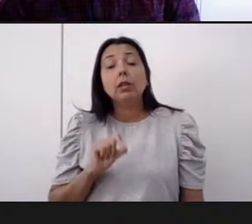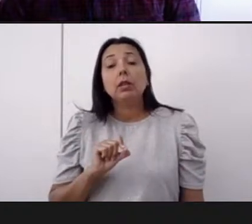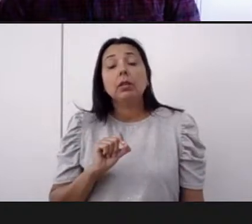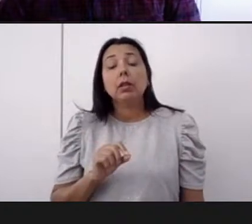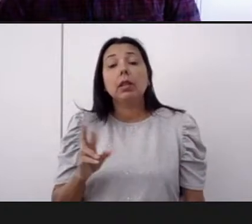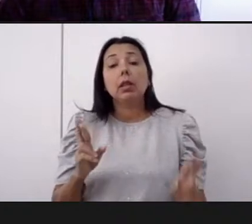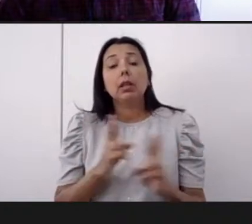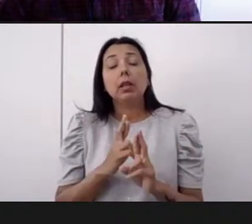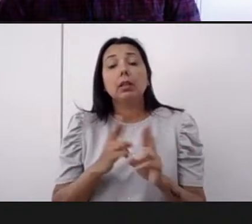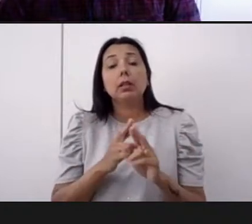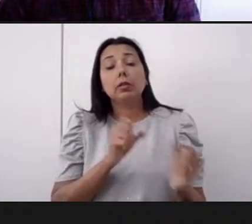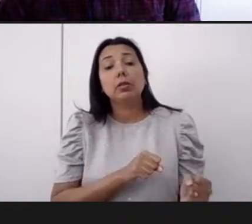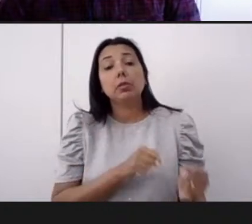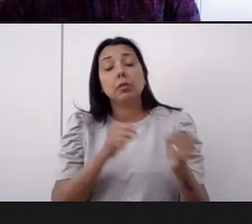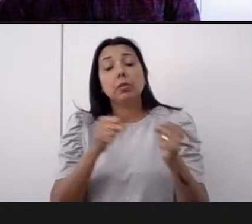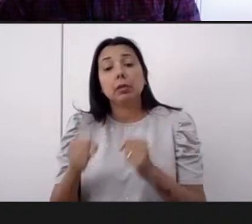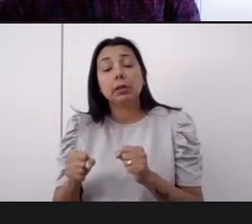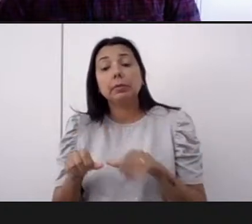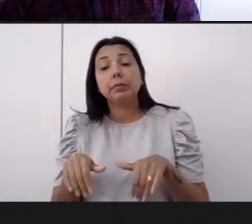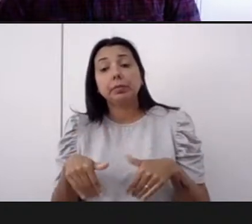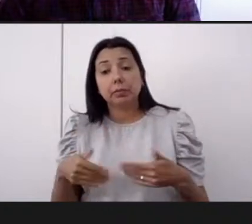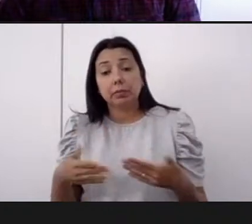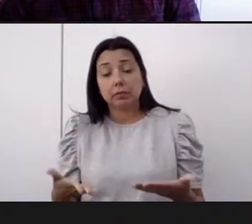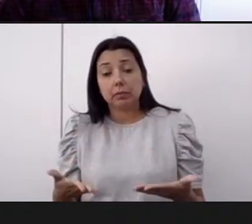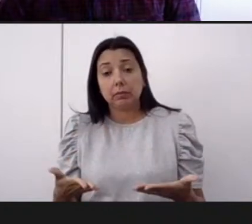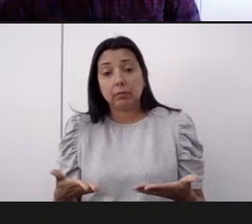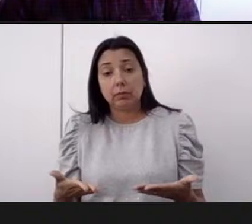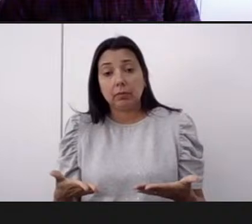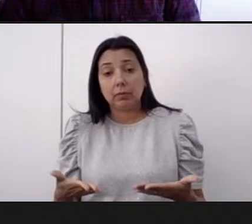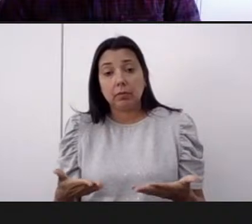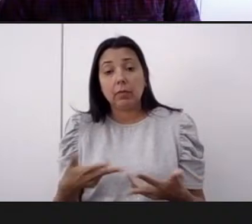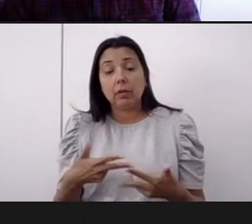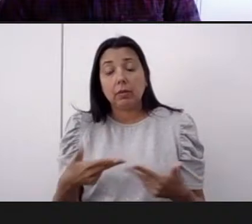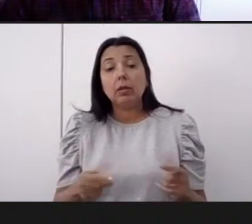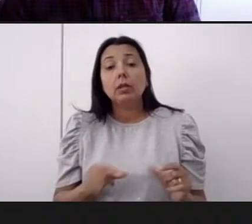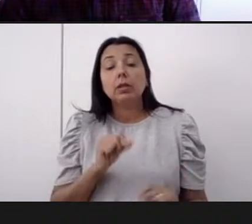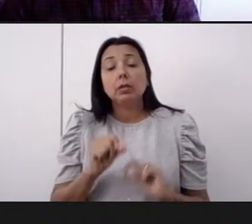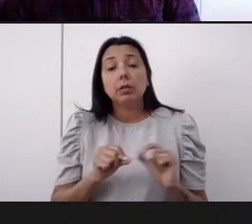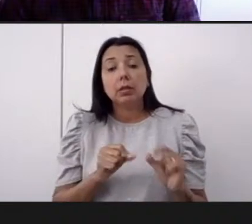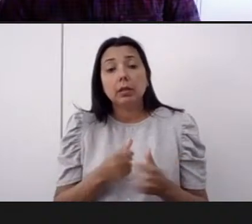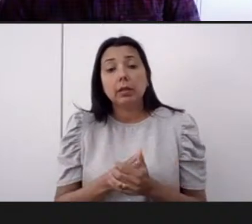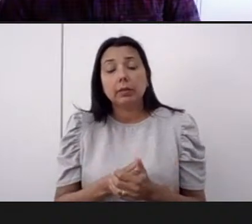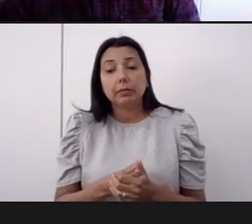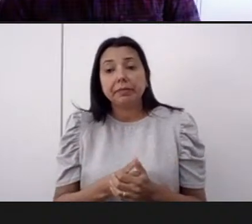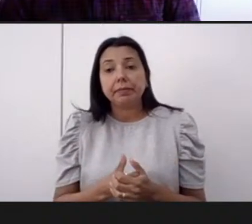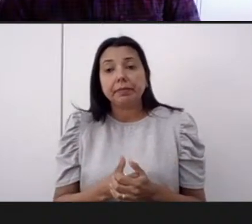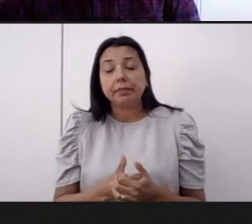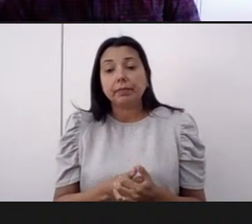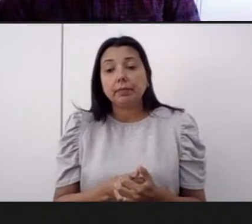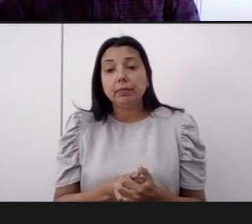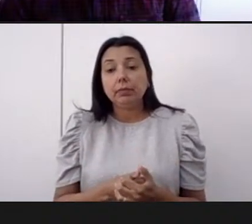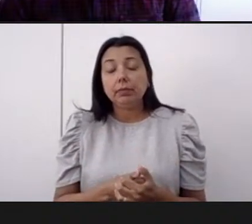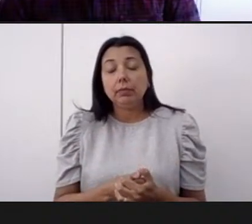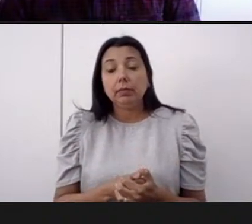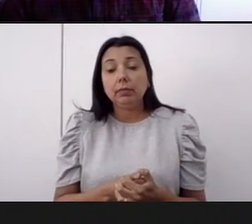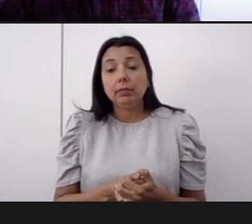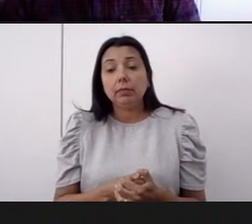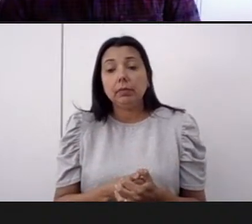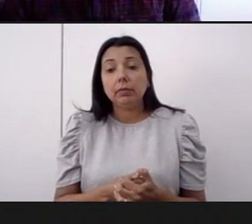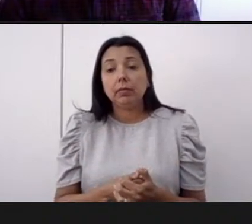So it's a question of having either the electors changing their